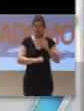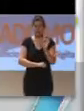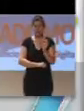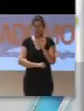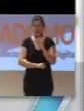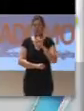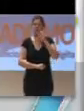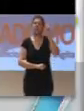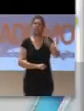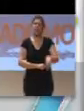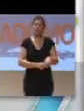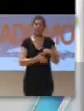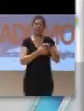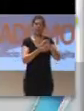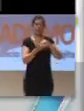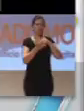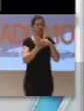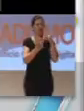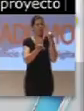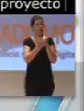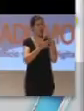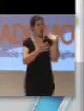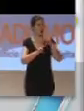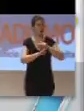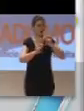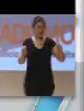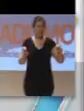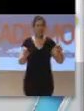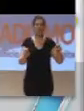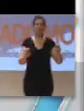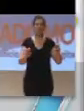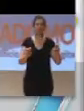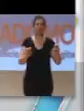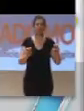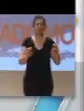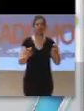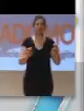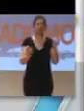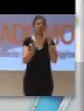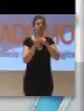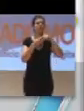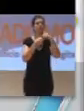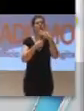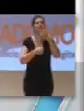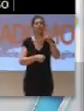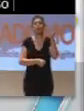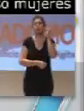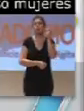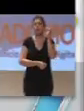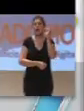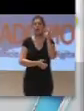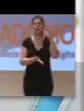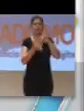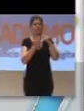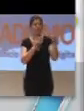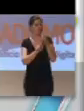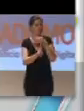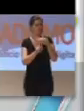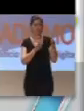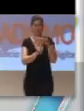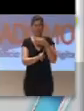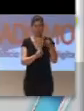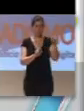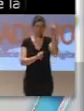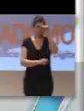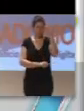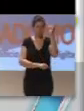the elderly, but the initial pilot project also had the participation of women